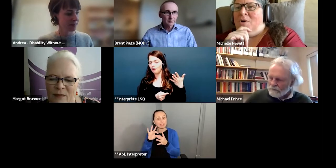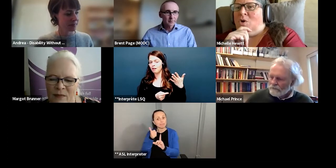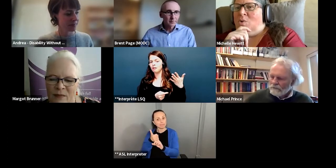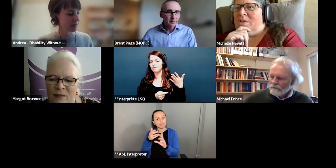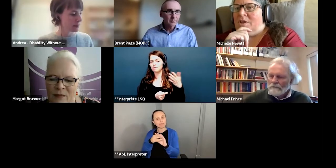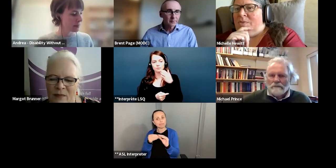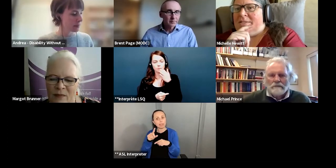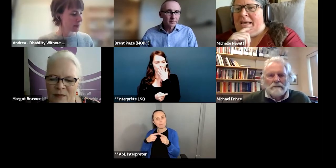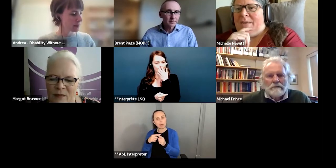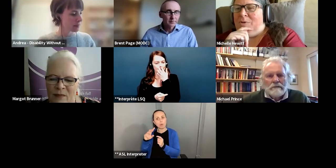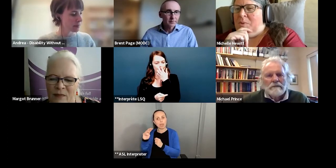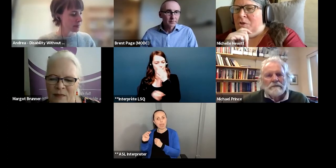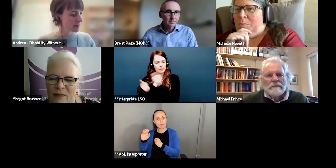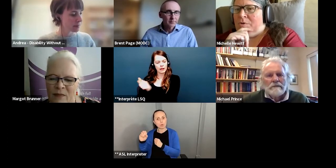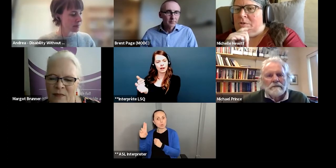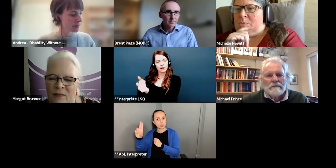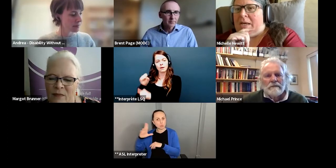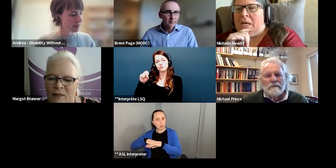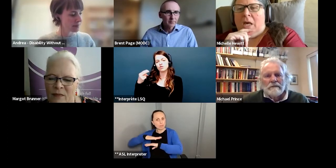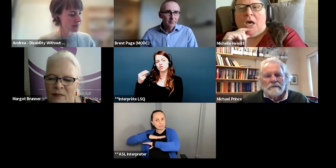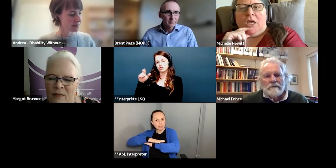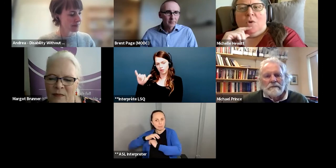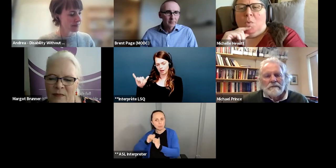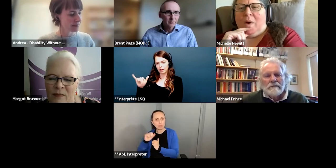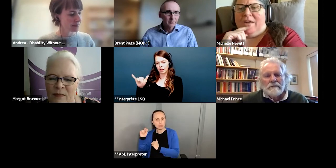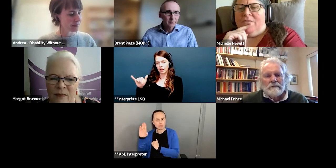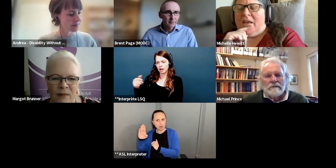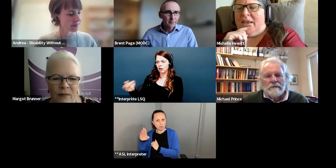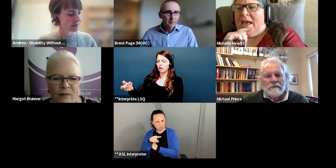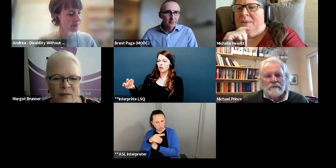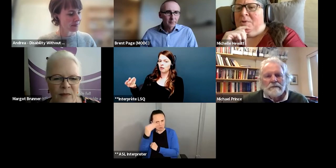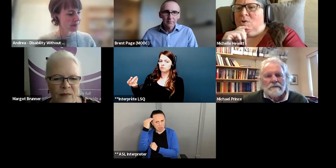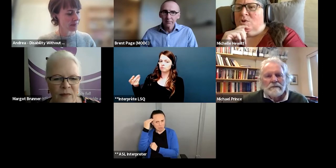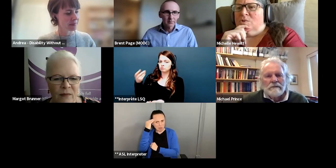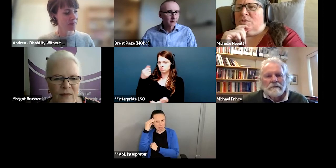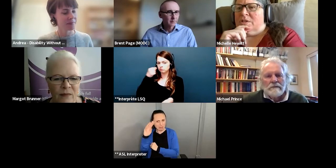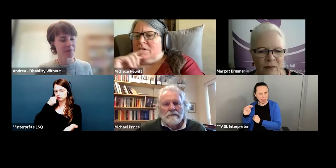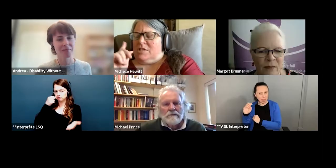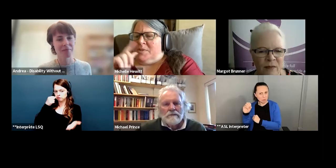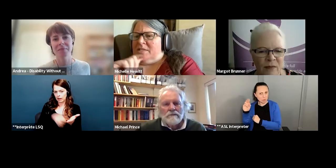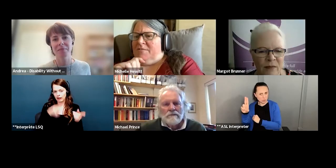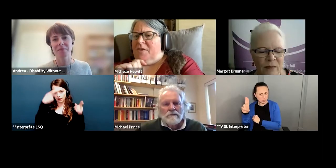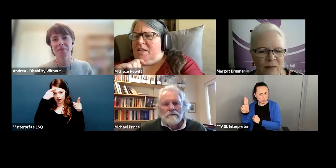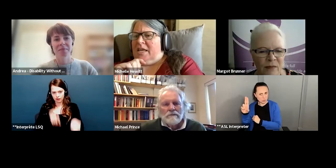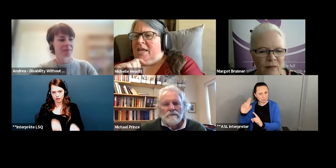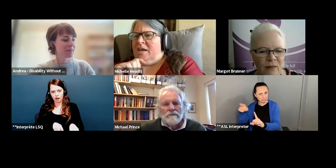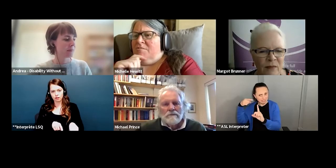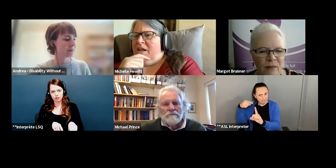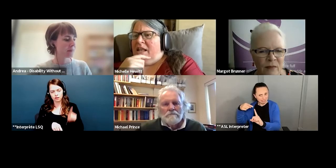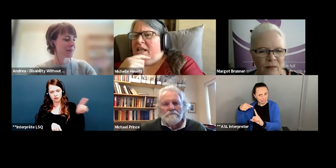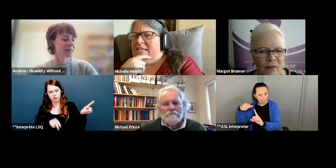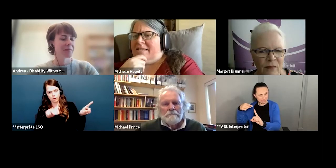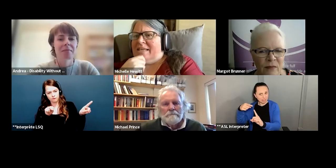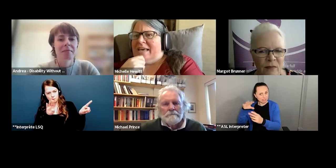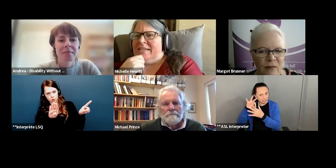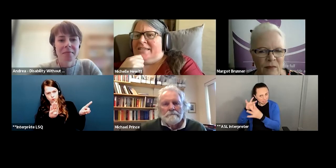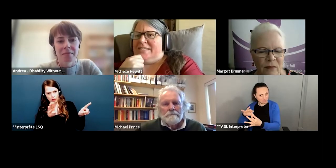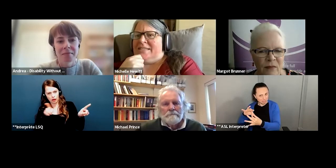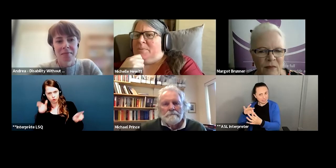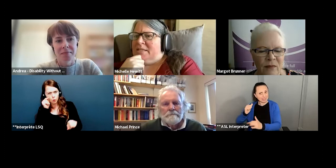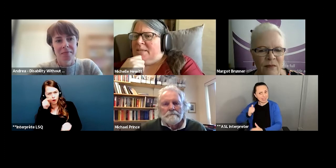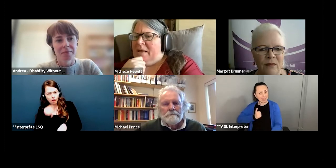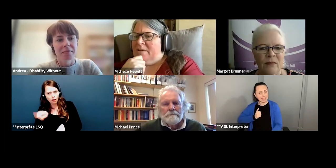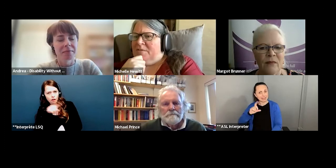an MOU that's on the table with New Brunswick. Are you aware of any MOUs that are specifically relate to the